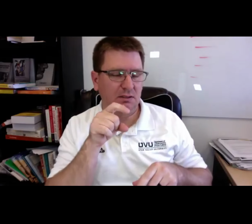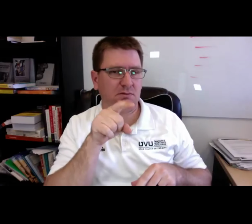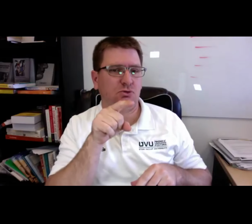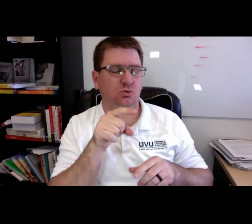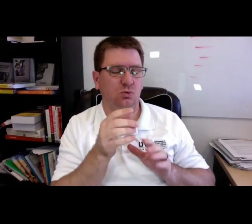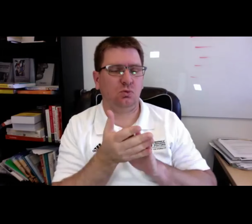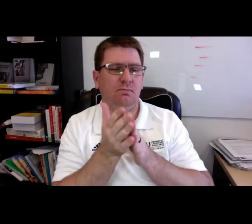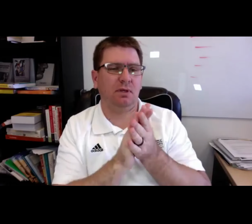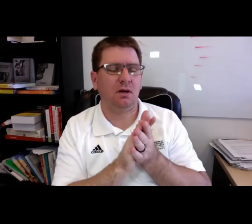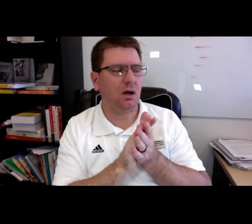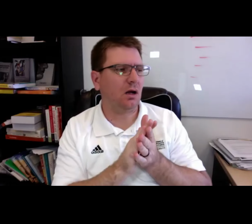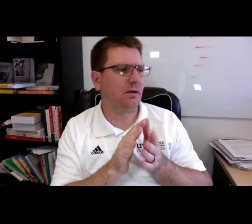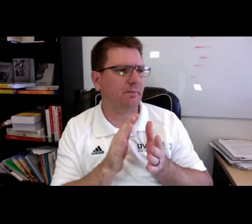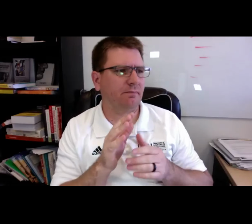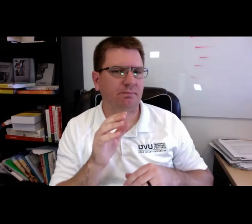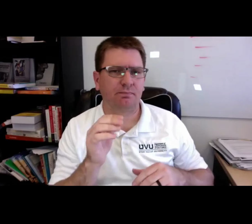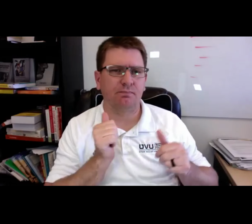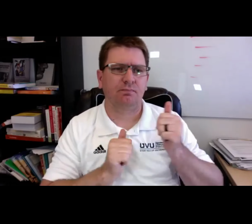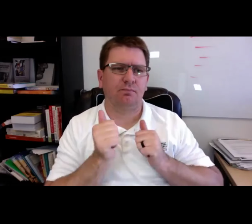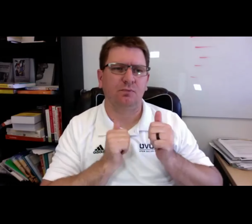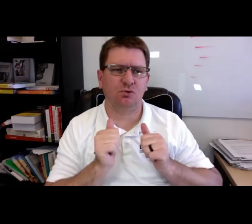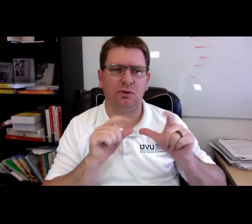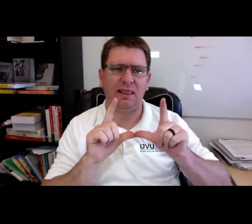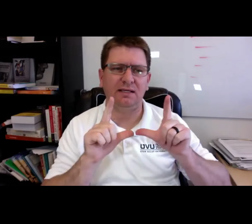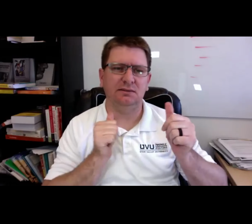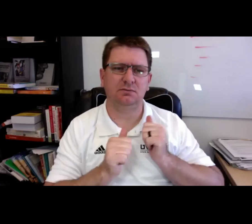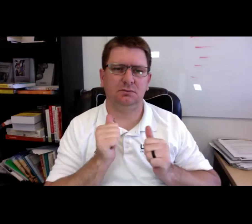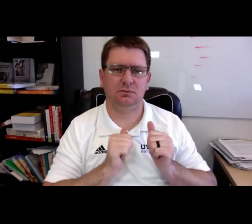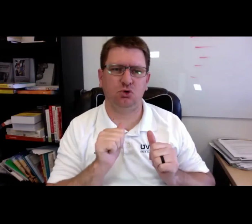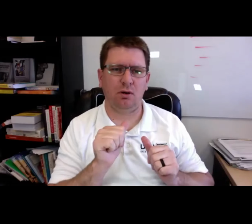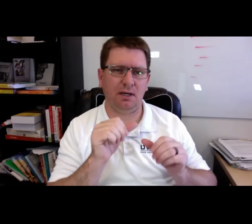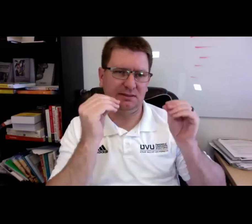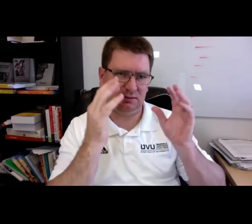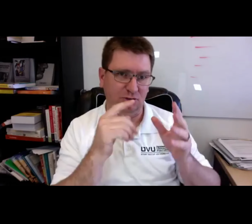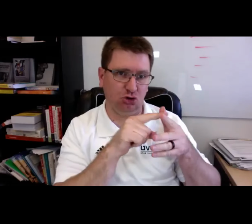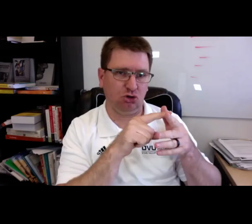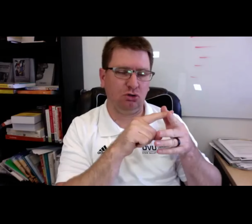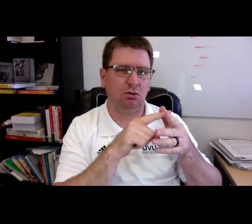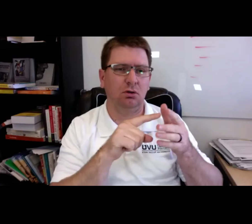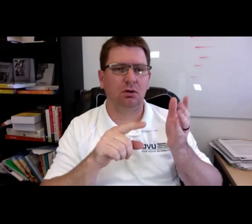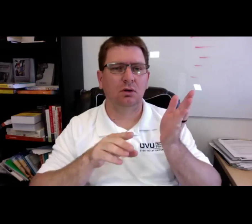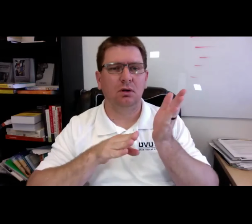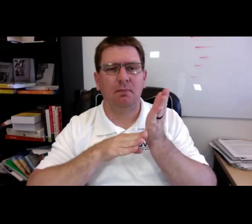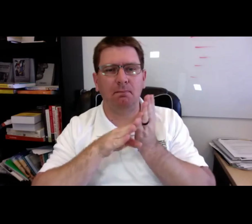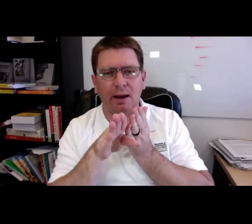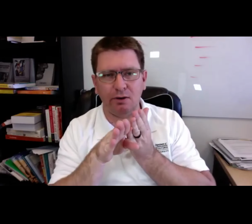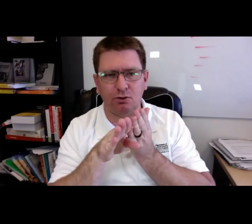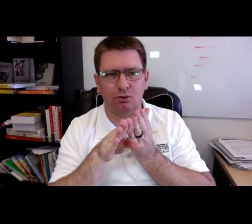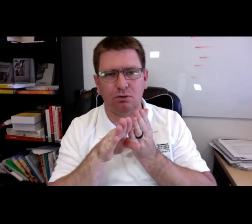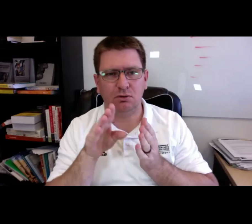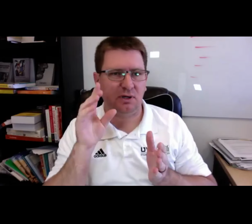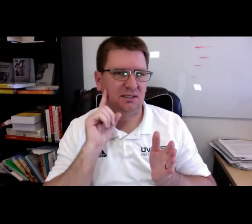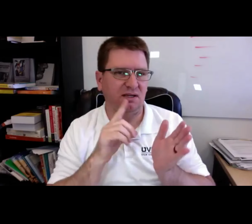And so what we have committed to is kind of a drama license as